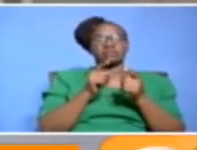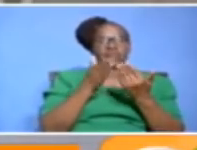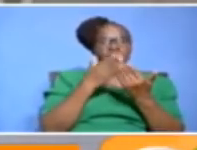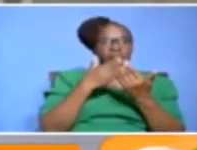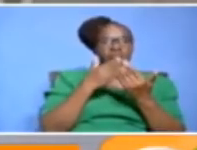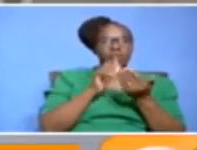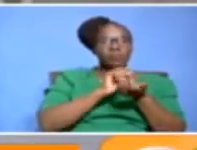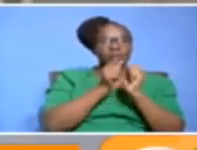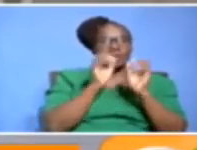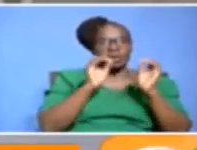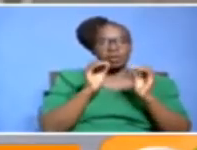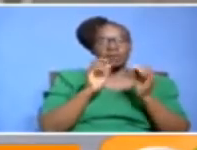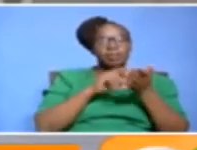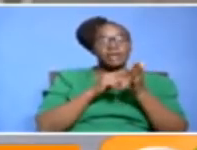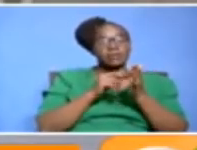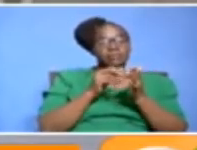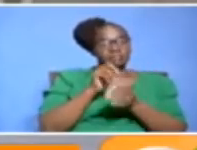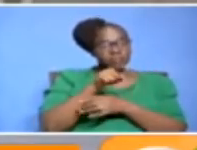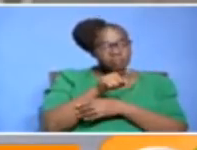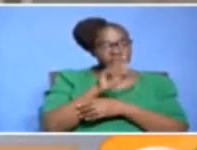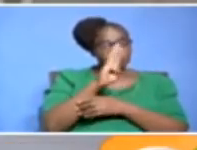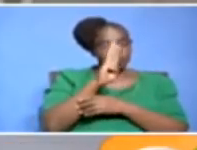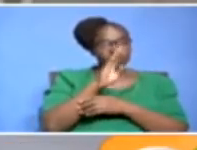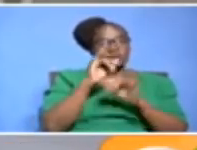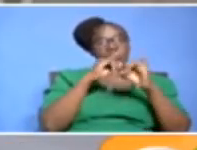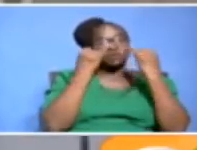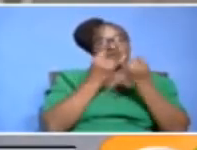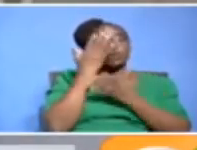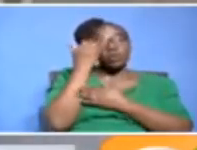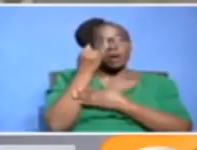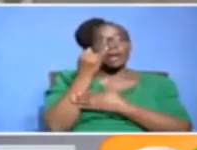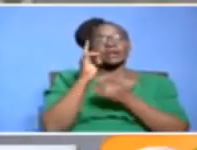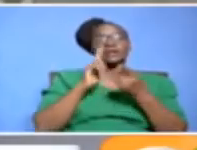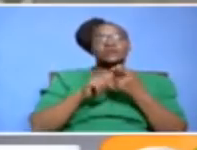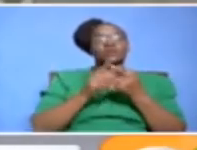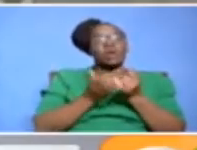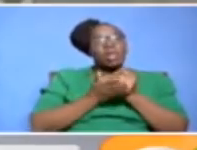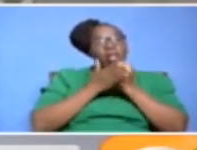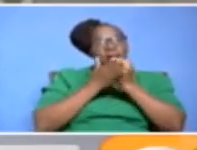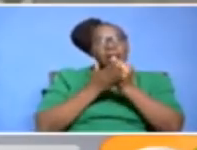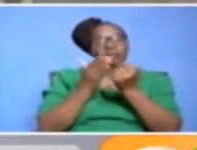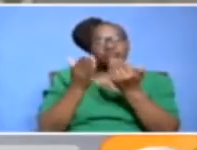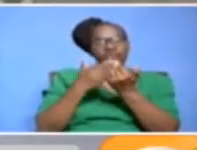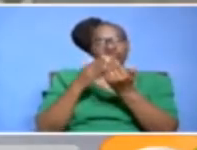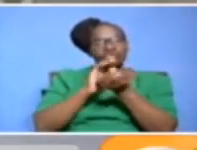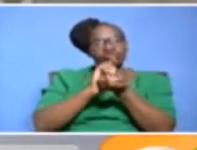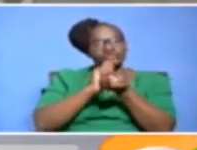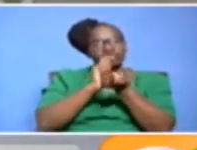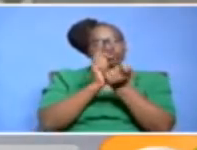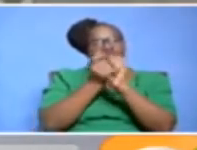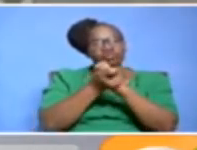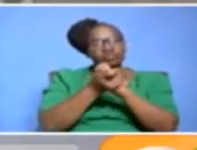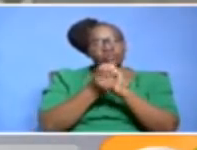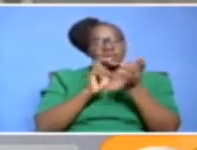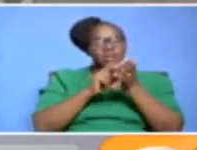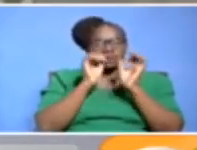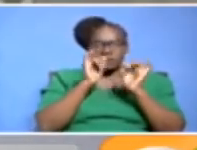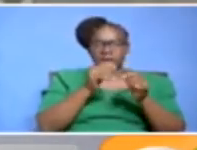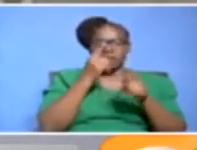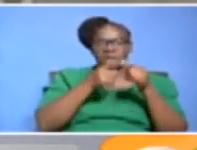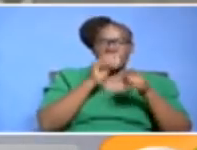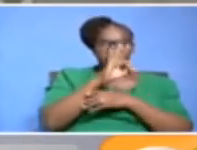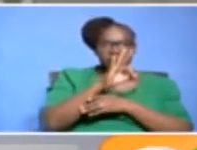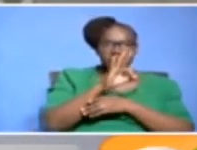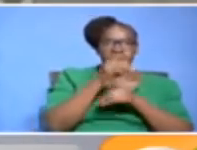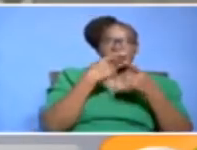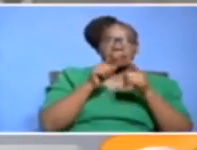institution is not to punish them, mm-hmm. as the ruling says, is to rehabilitate them. If the child has been in a Borstal institution for 3 years and not